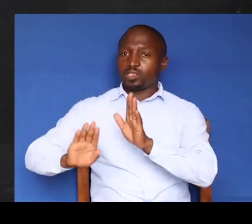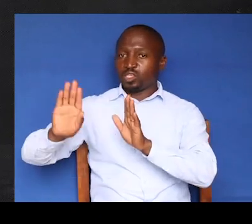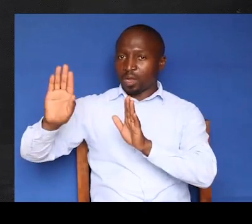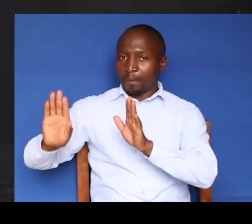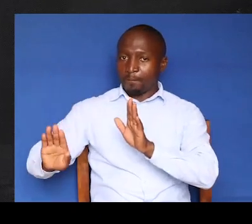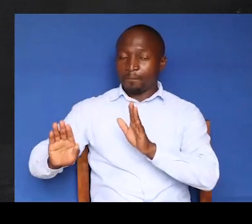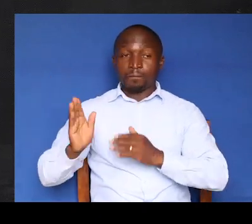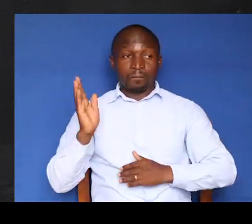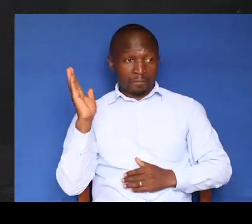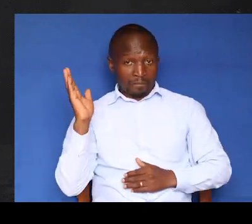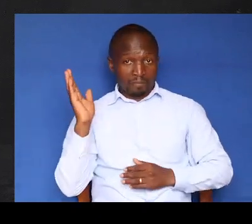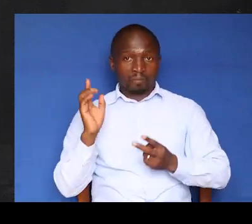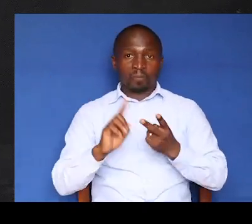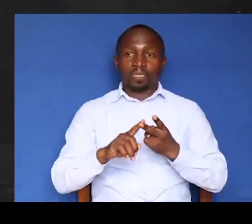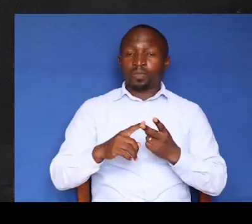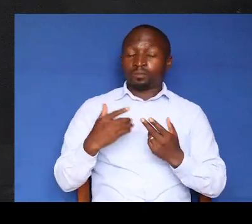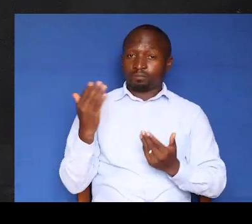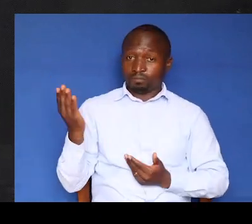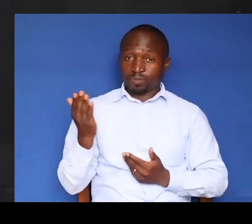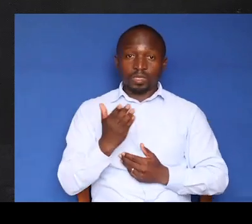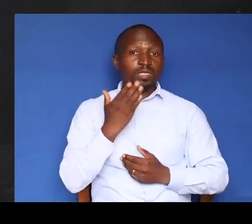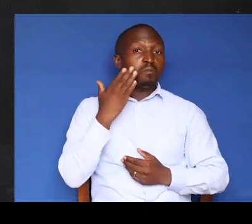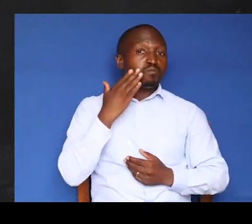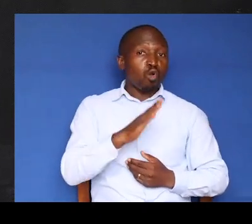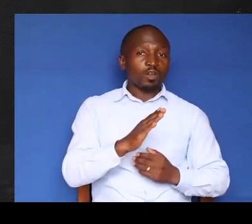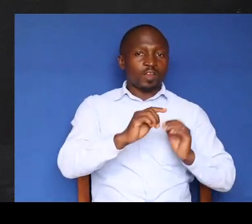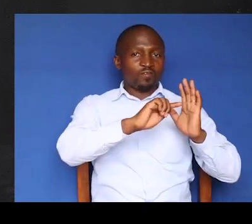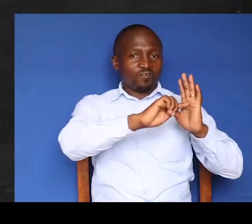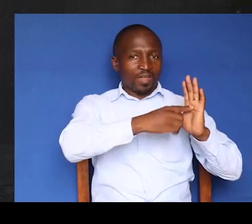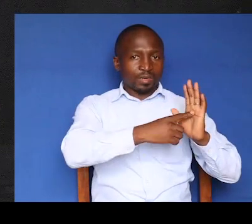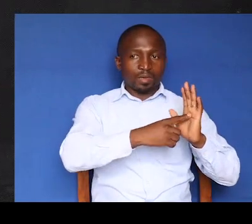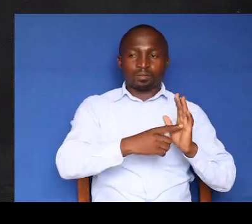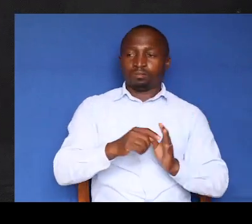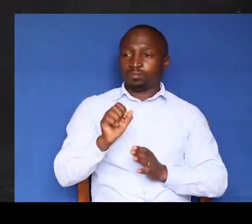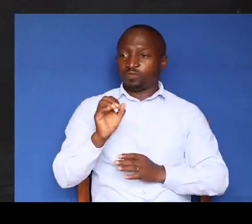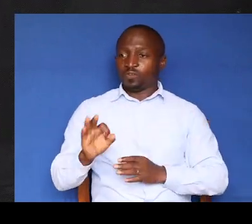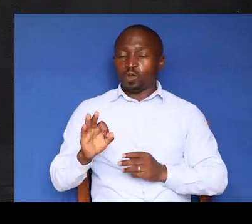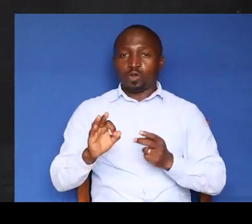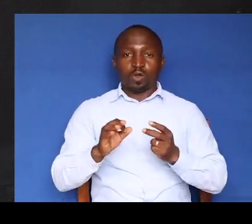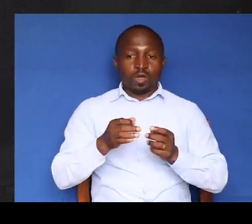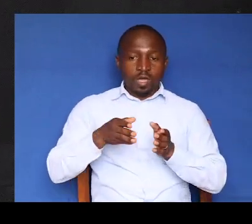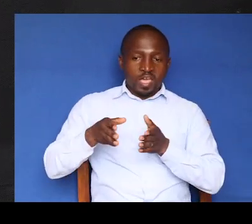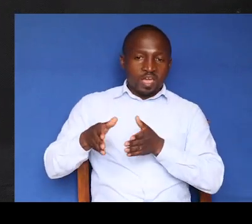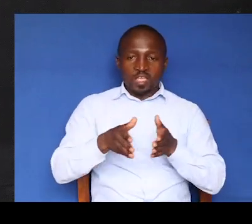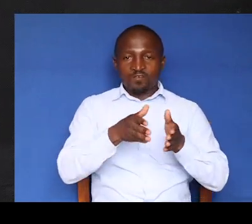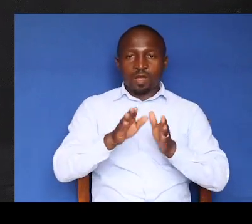it appears the most important factor for river